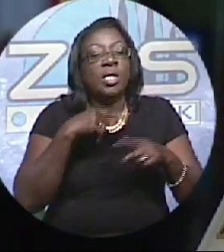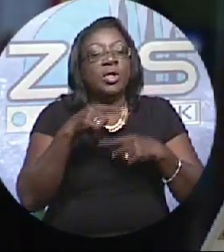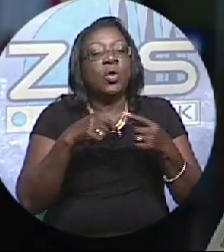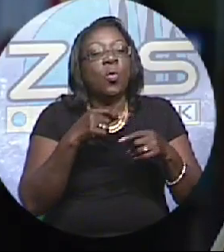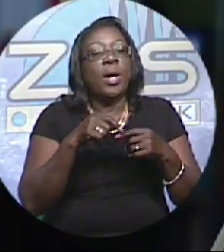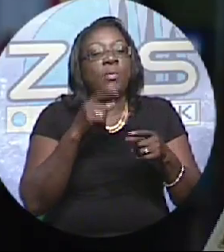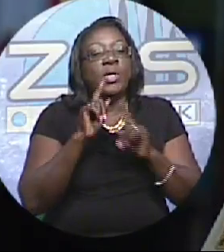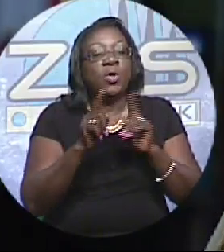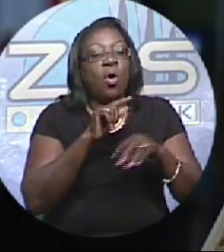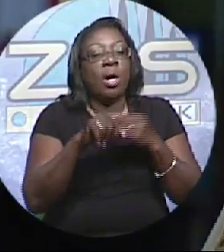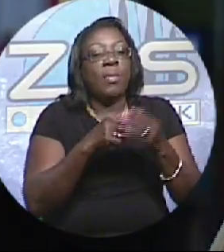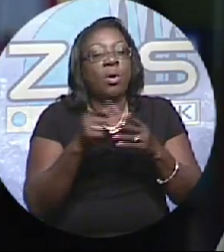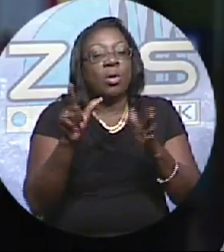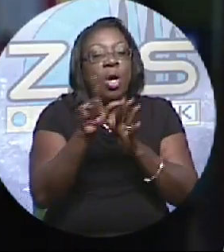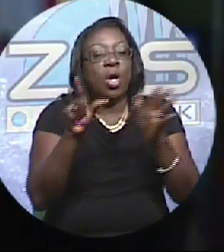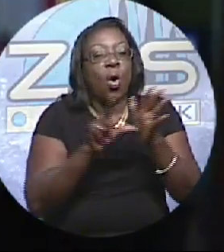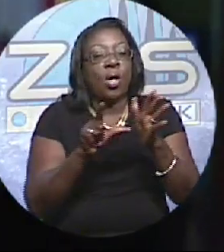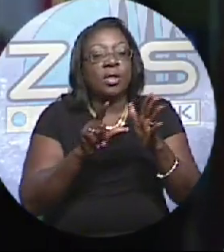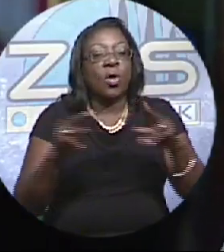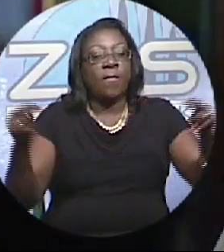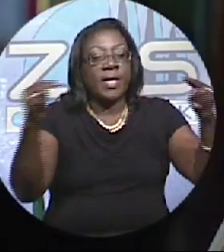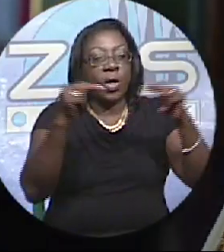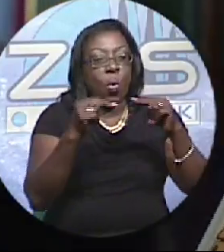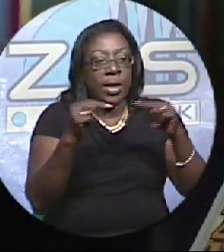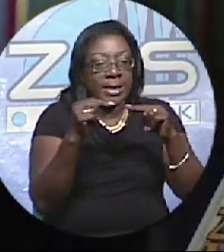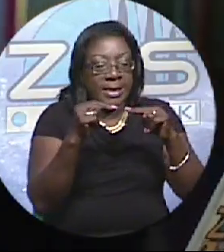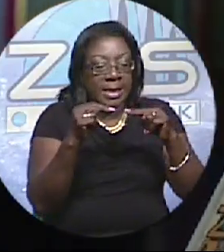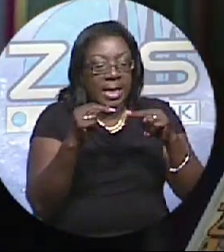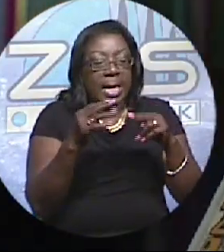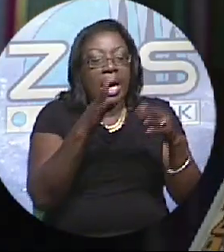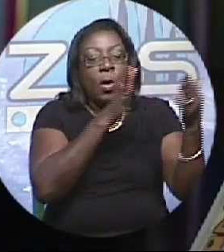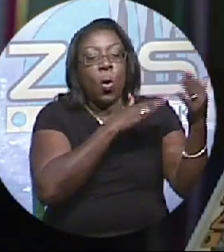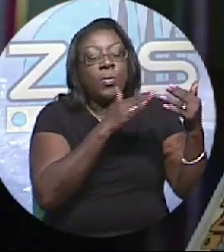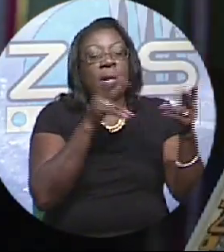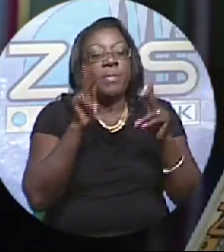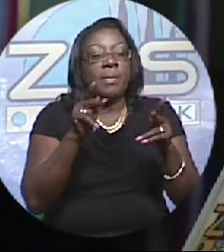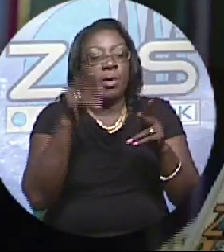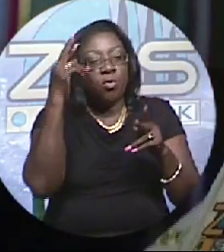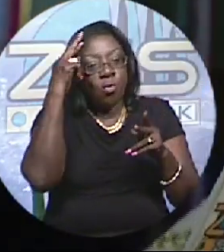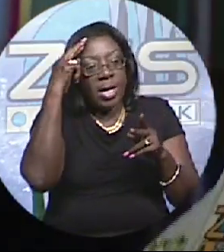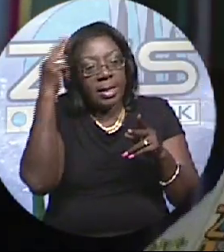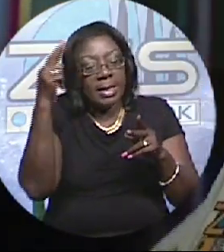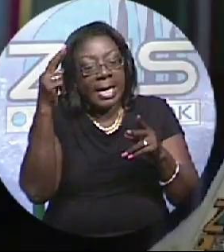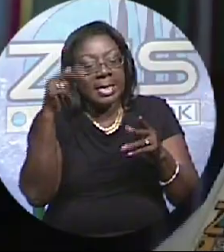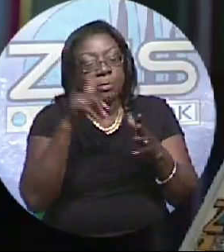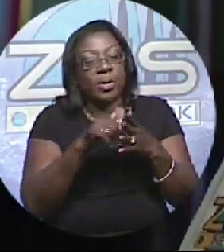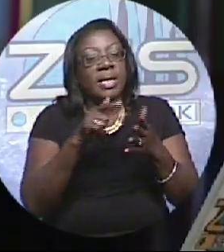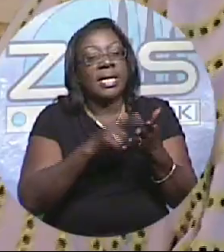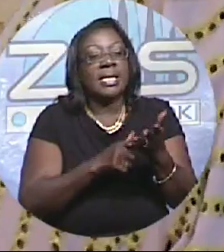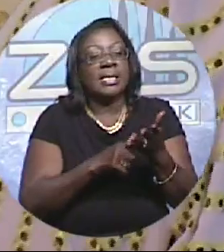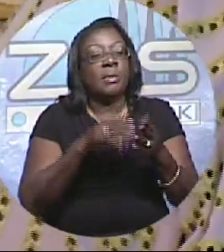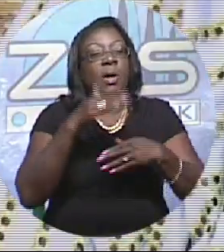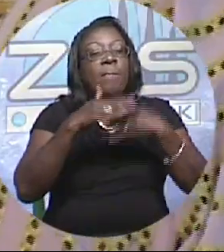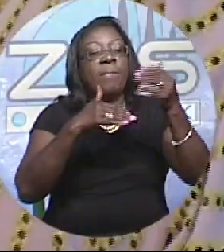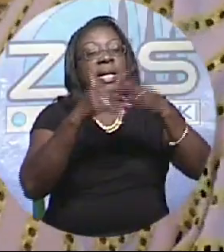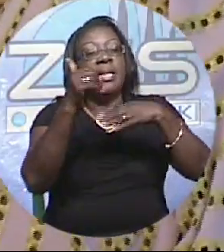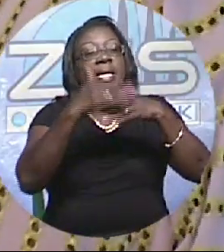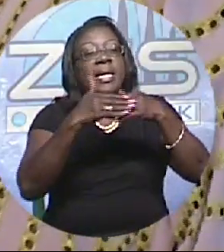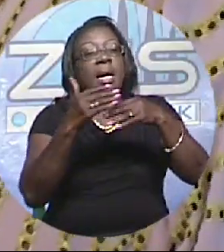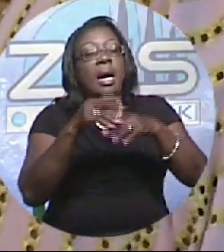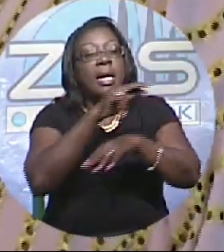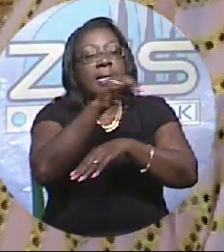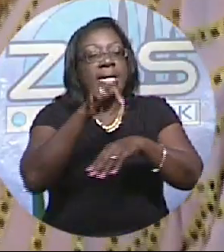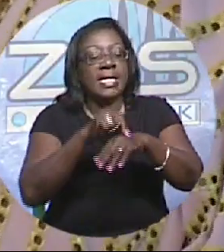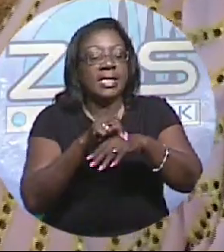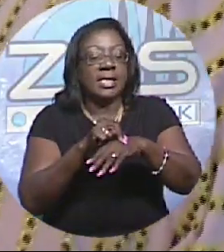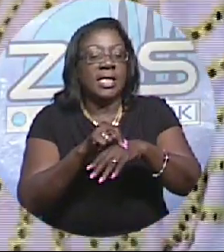about equality, I would hope that people recognize that what it is about building the nation. Tutu will receive the Woman